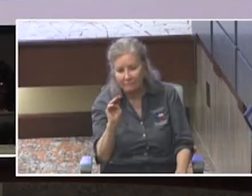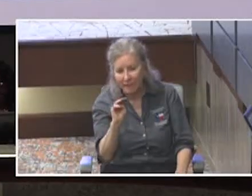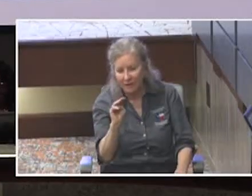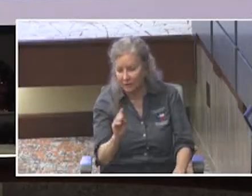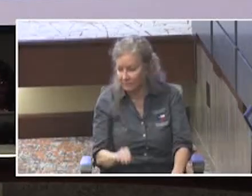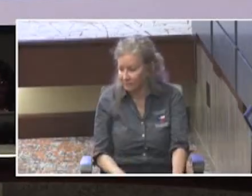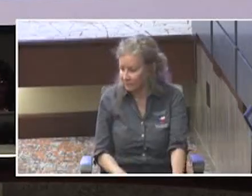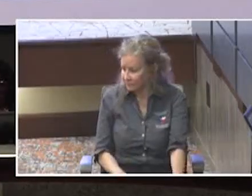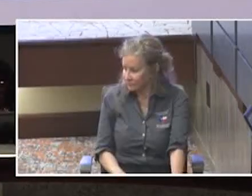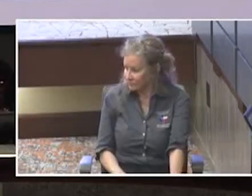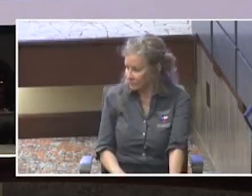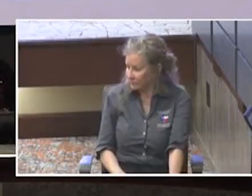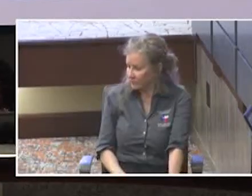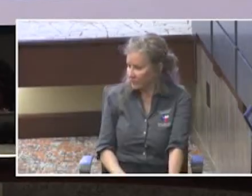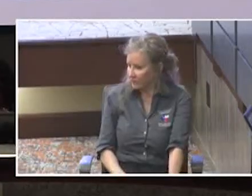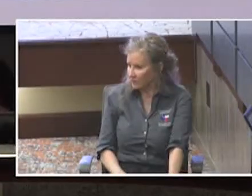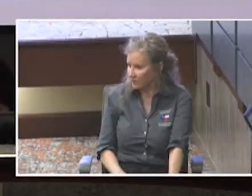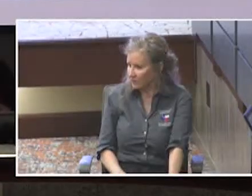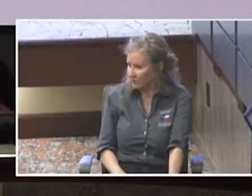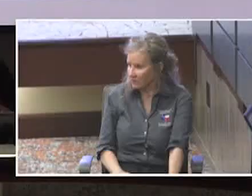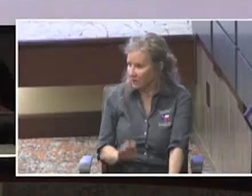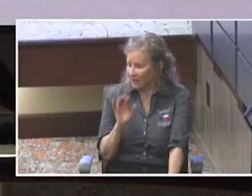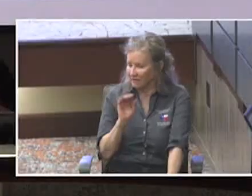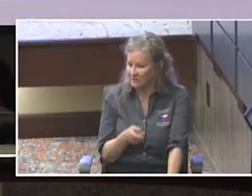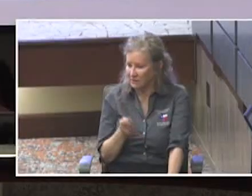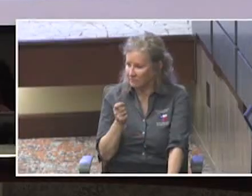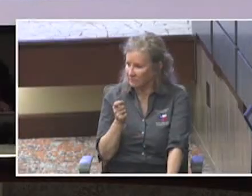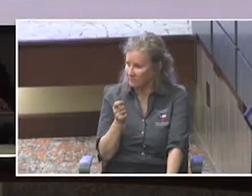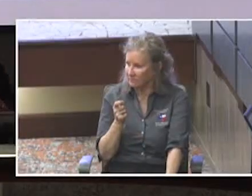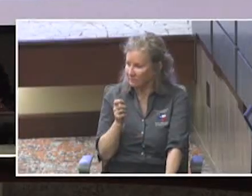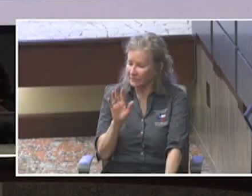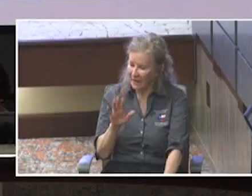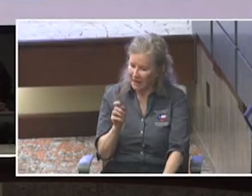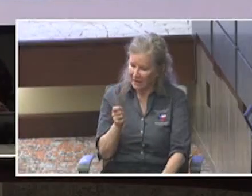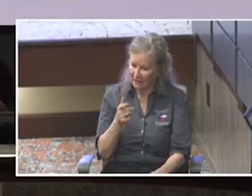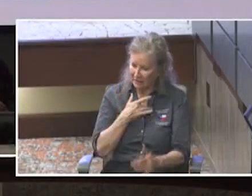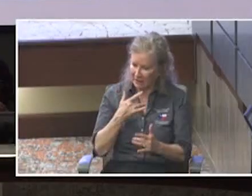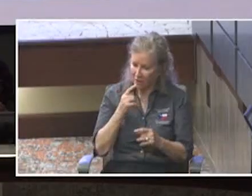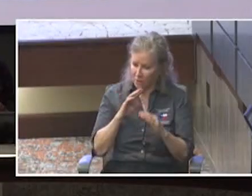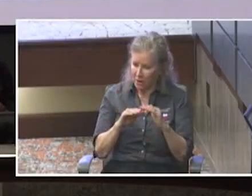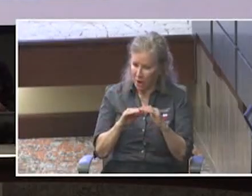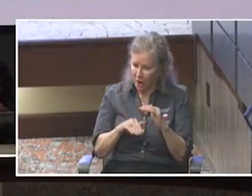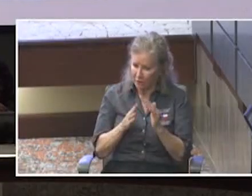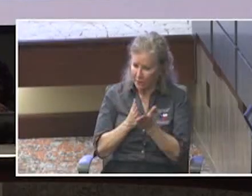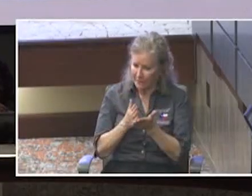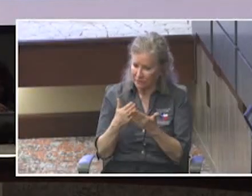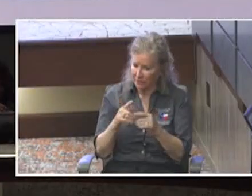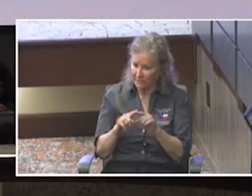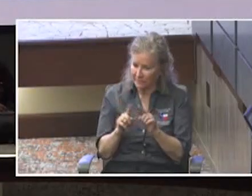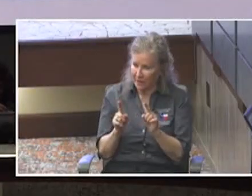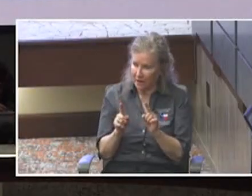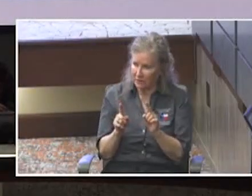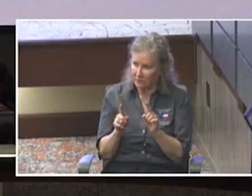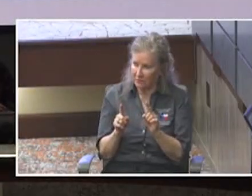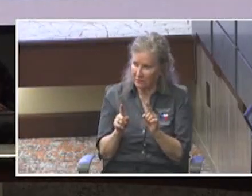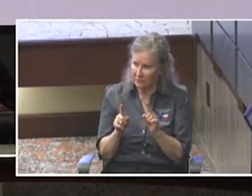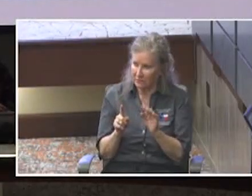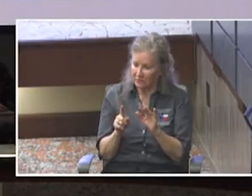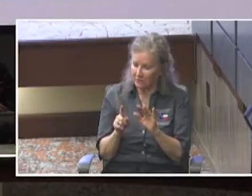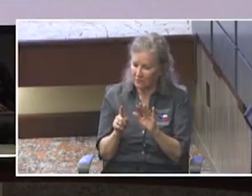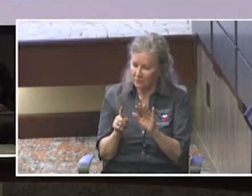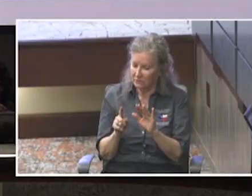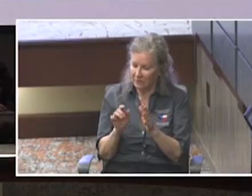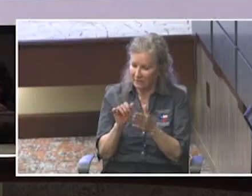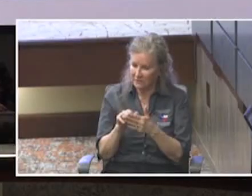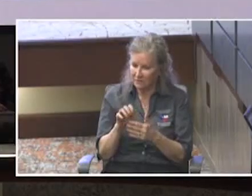This is one where I get a little concerned on it too, when we're under budget by marginally almost 40%